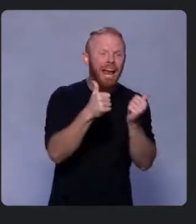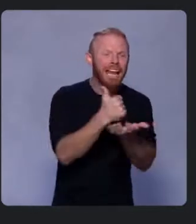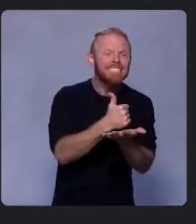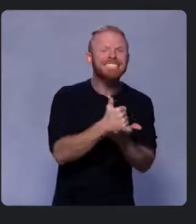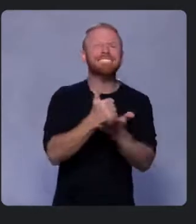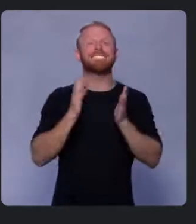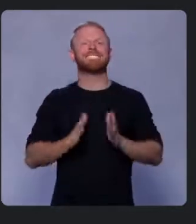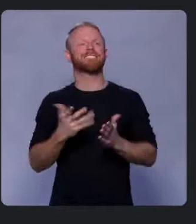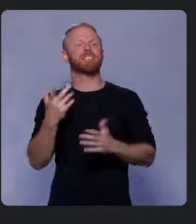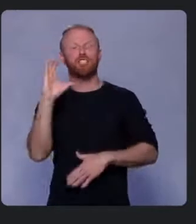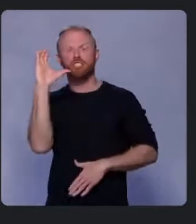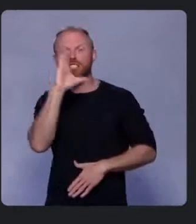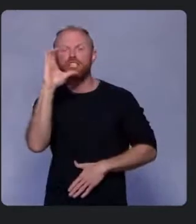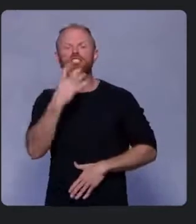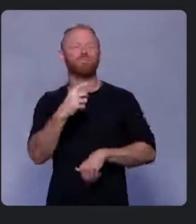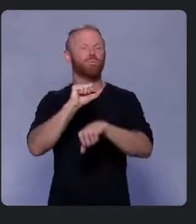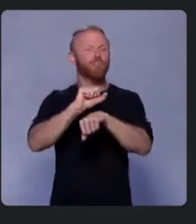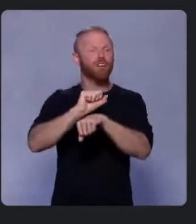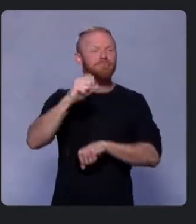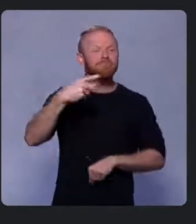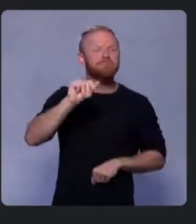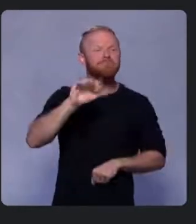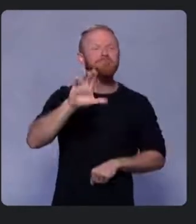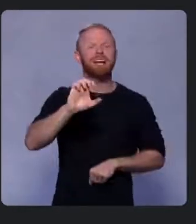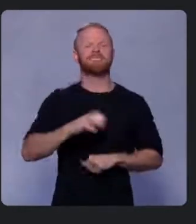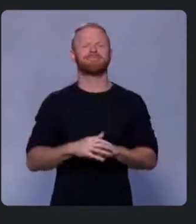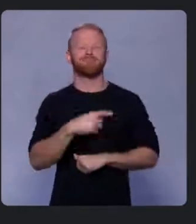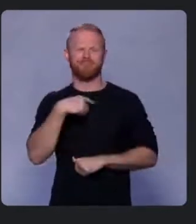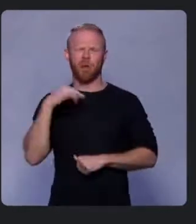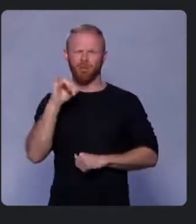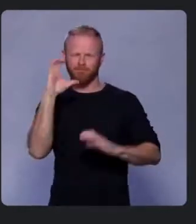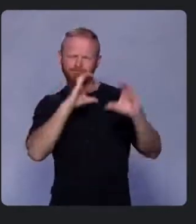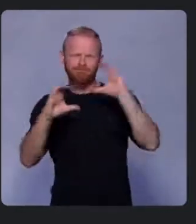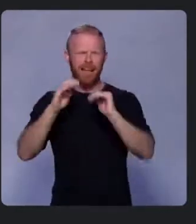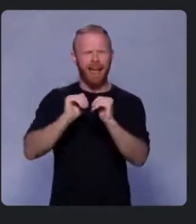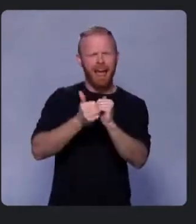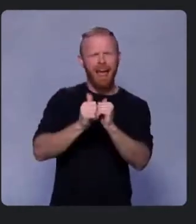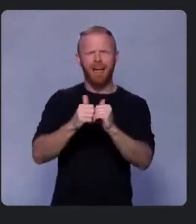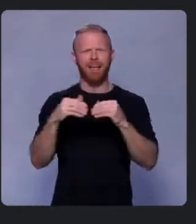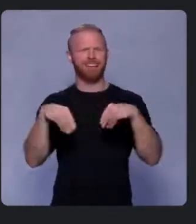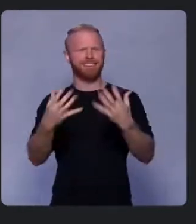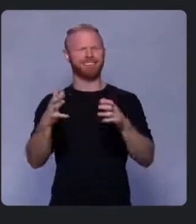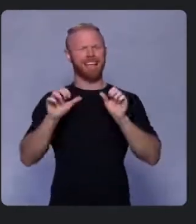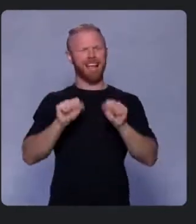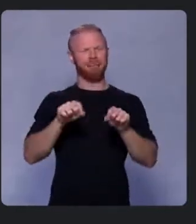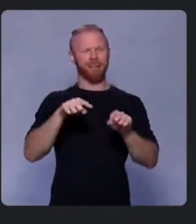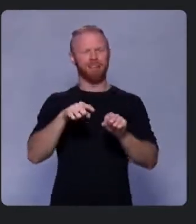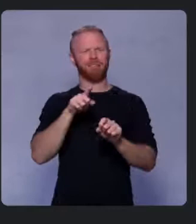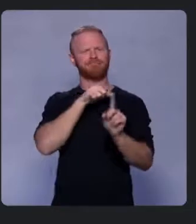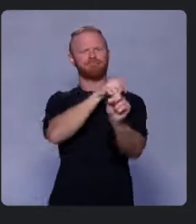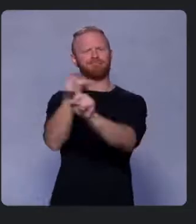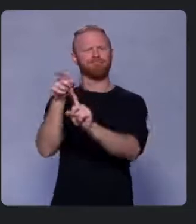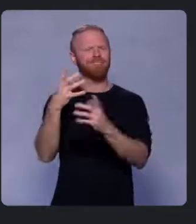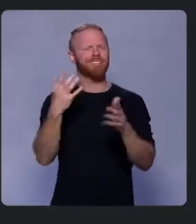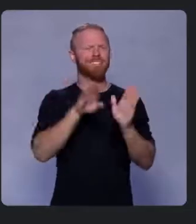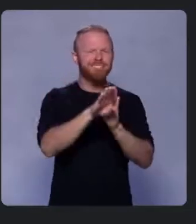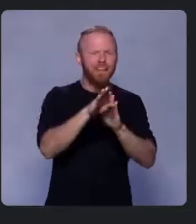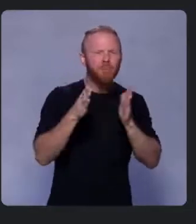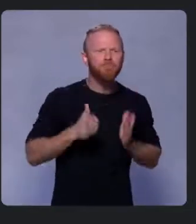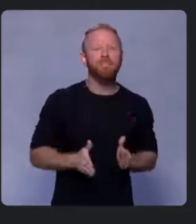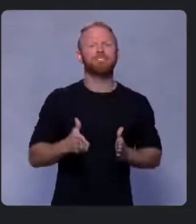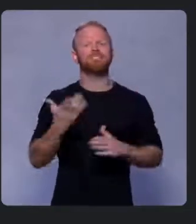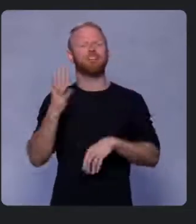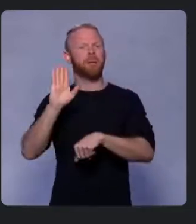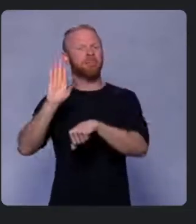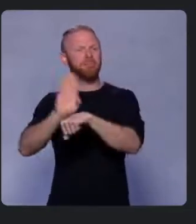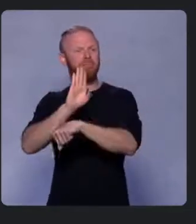Search, and Workspace. We're also exploring how to give capabilities to developers and enterprise